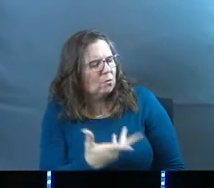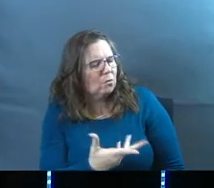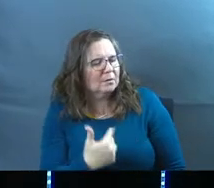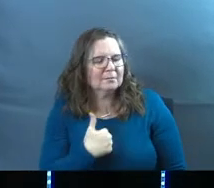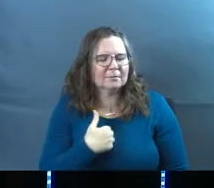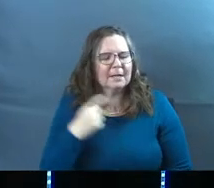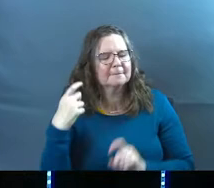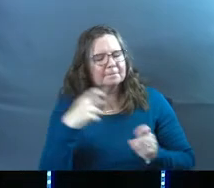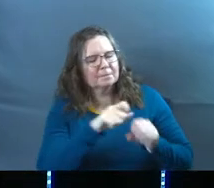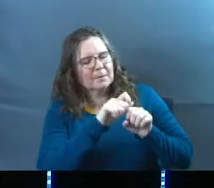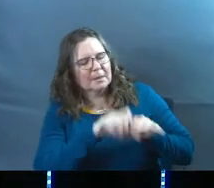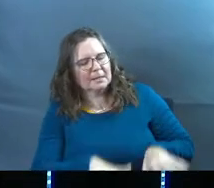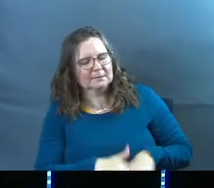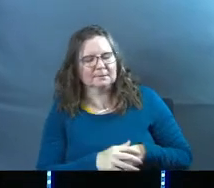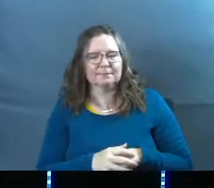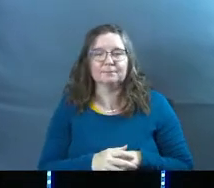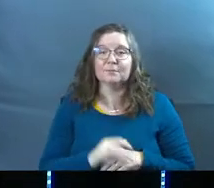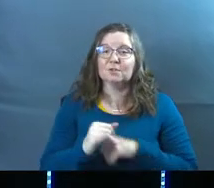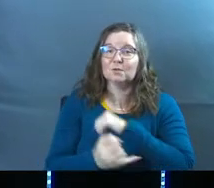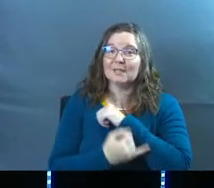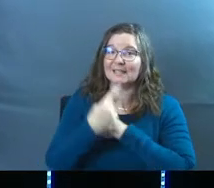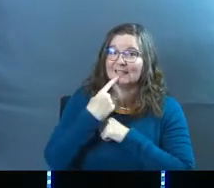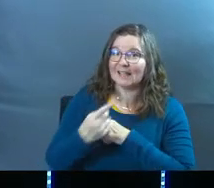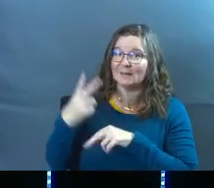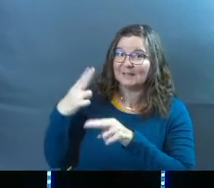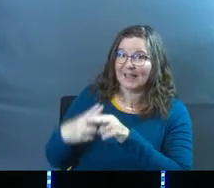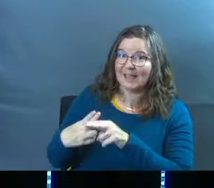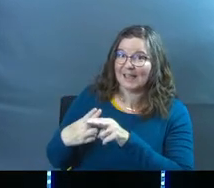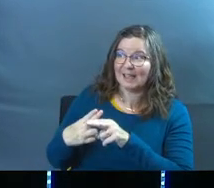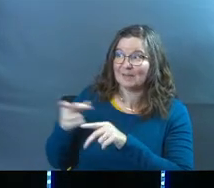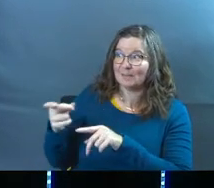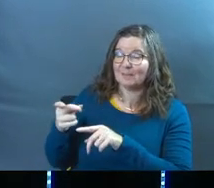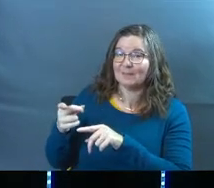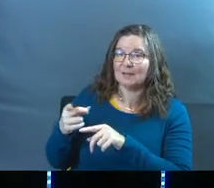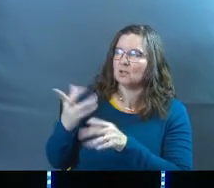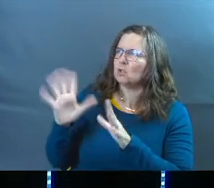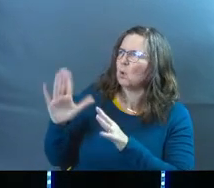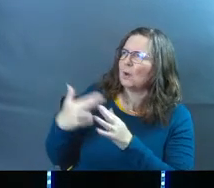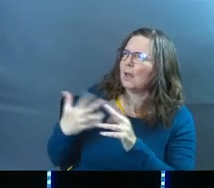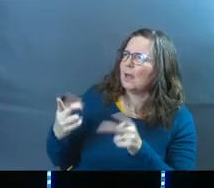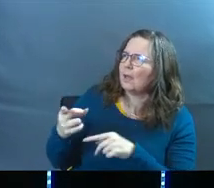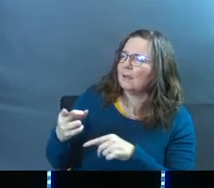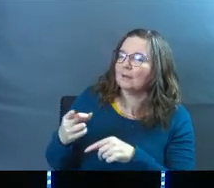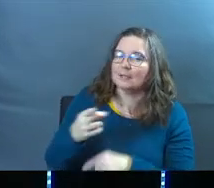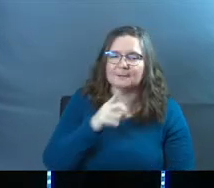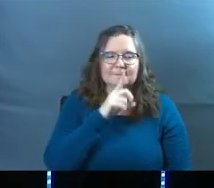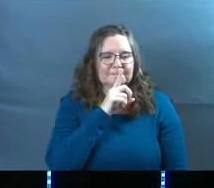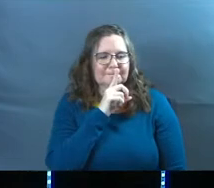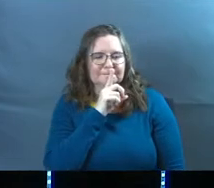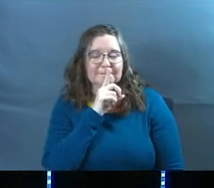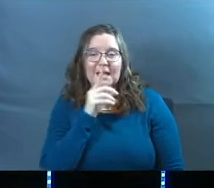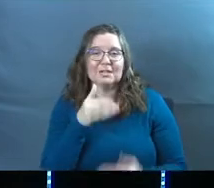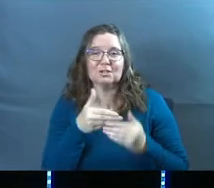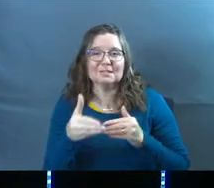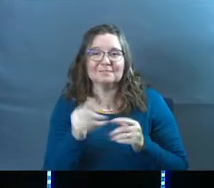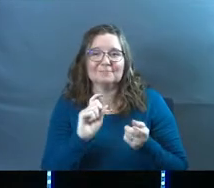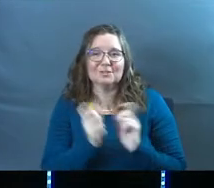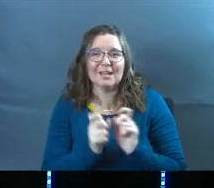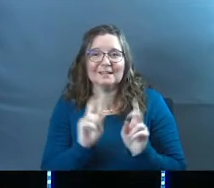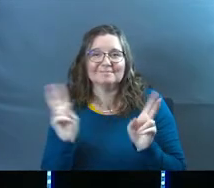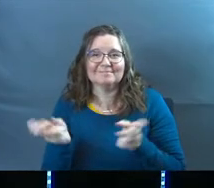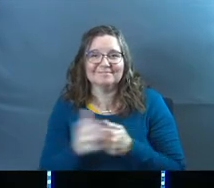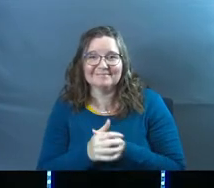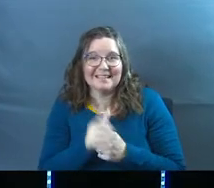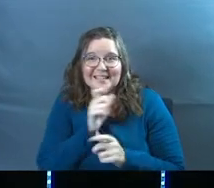he blessed Jacob there. So Jacob tells him his name, but then Jacob says, well, what's your name? And he just moves on, doesn't give it to